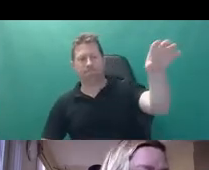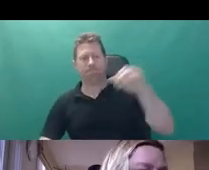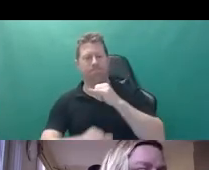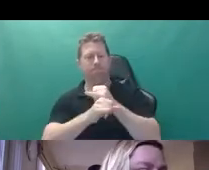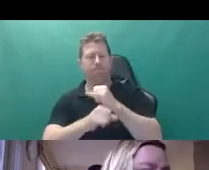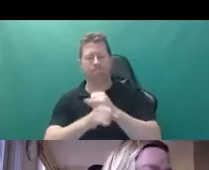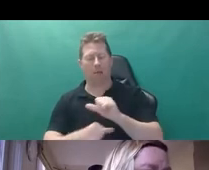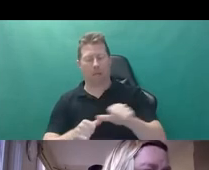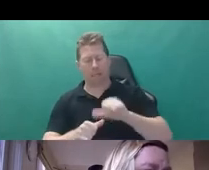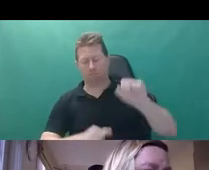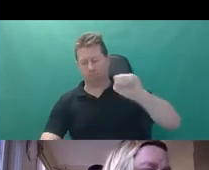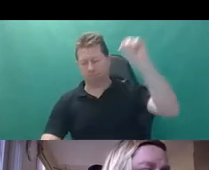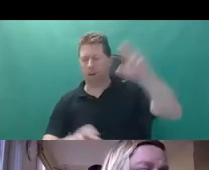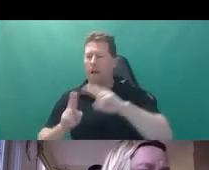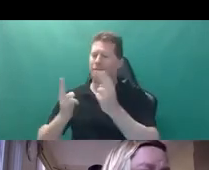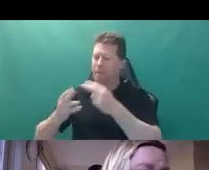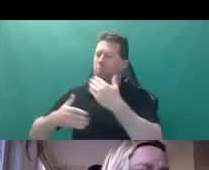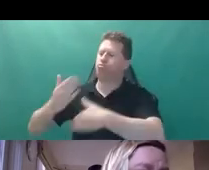and that the family get on with having other children in the family.